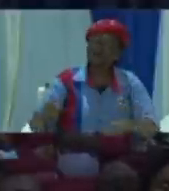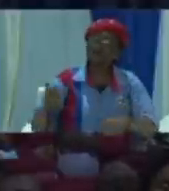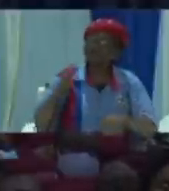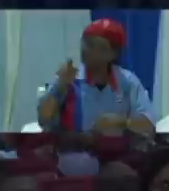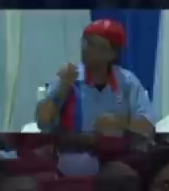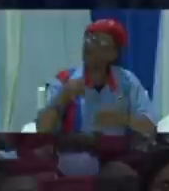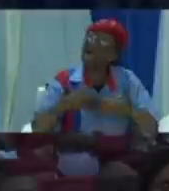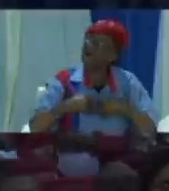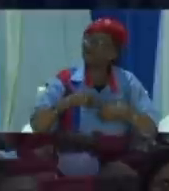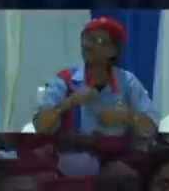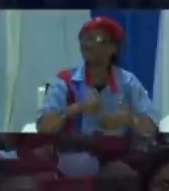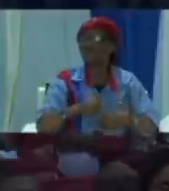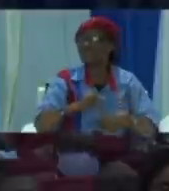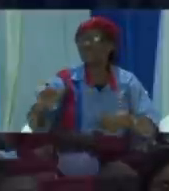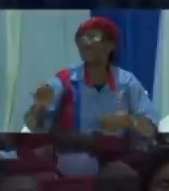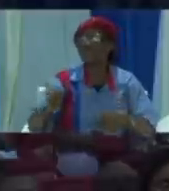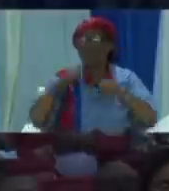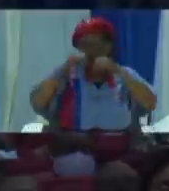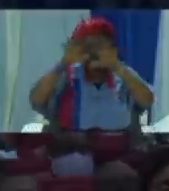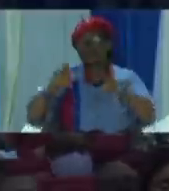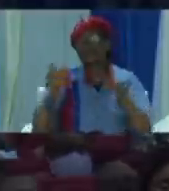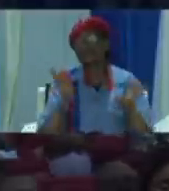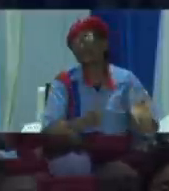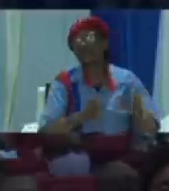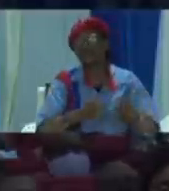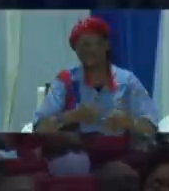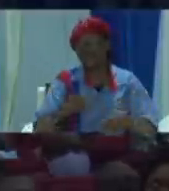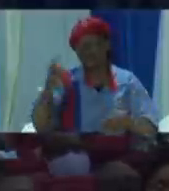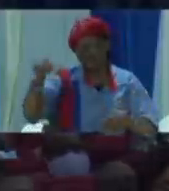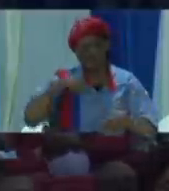blessing left?